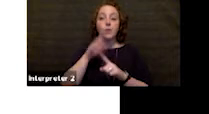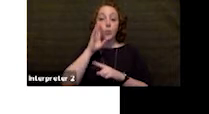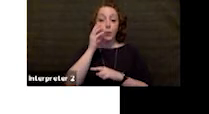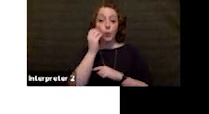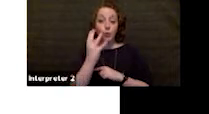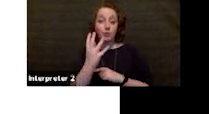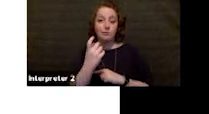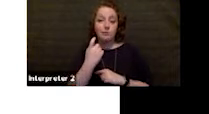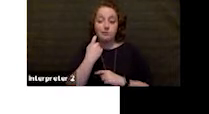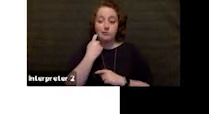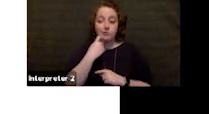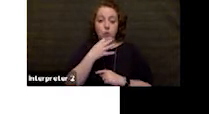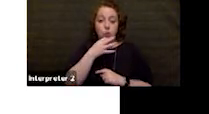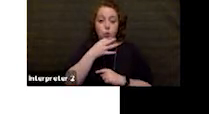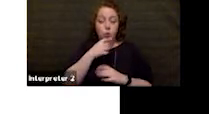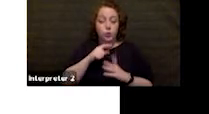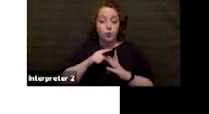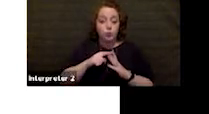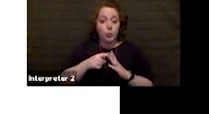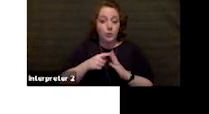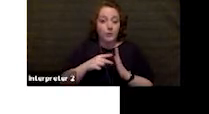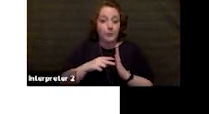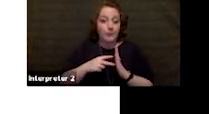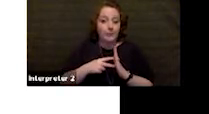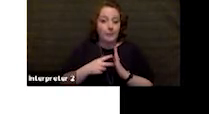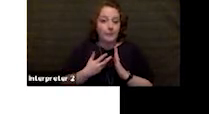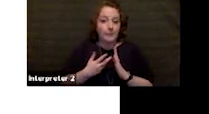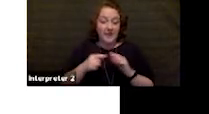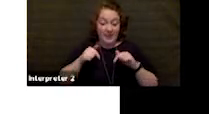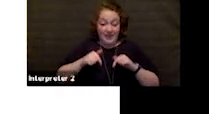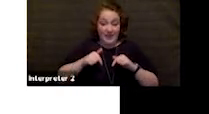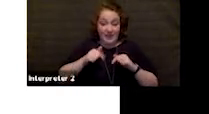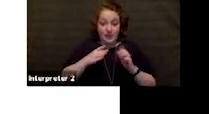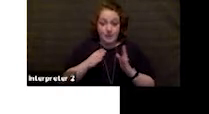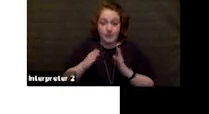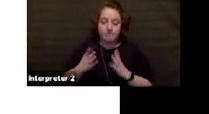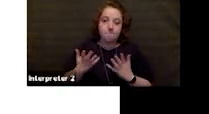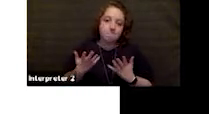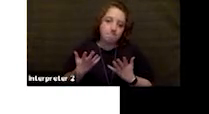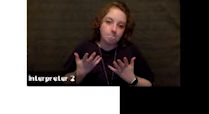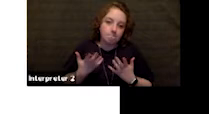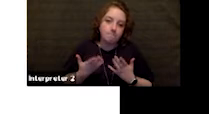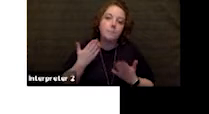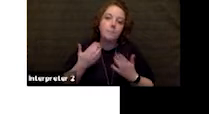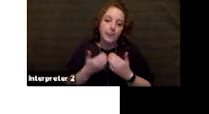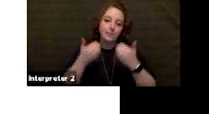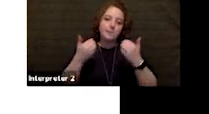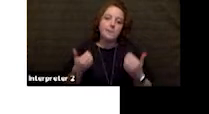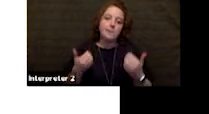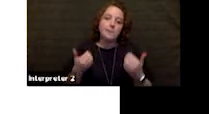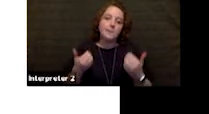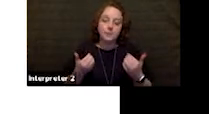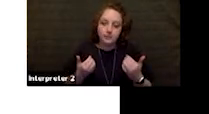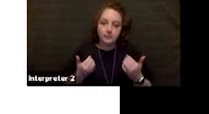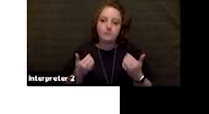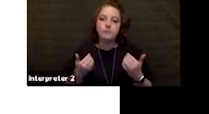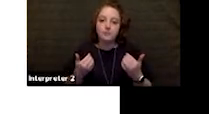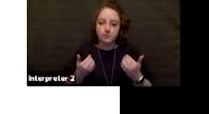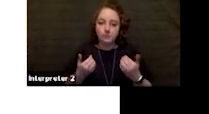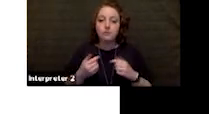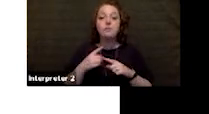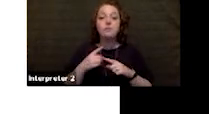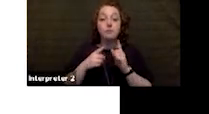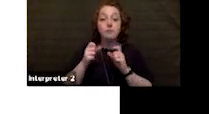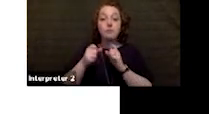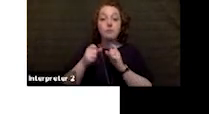beginning. It wouldn't necessarily be a factor in this work that we're doing today, but it may be something that impacts us